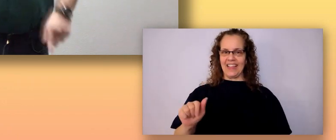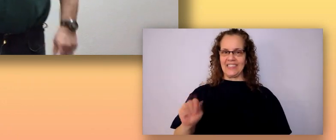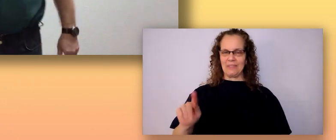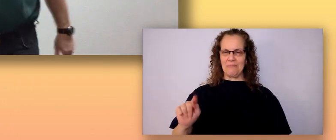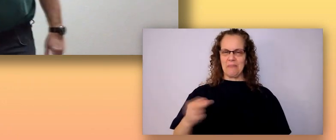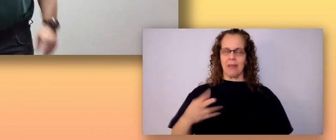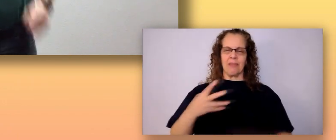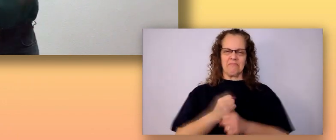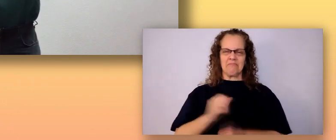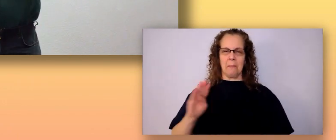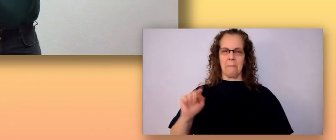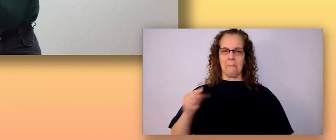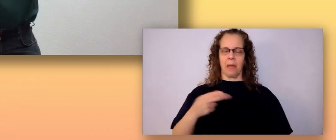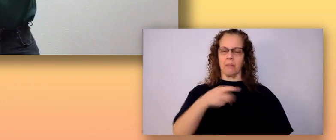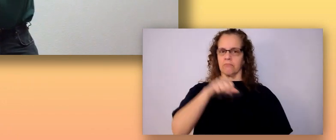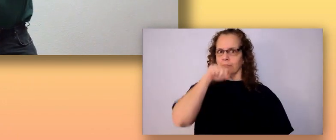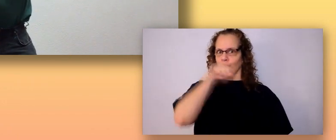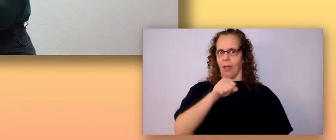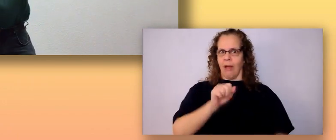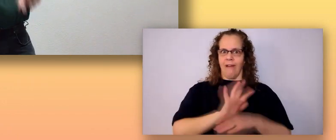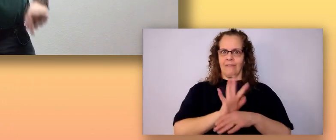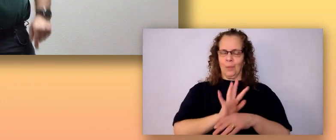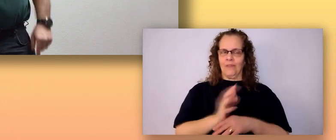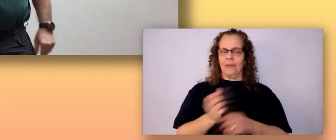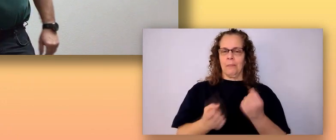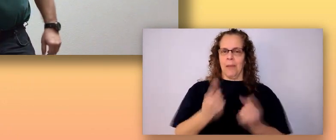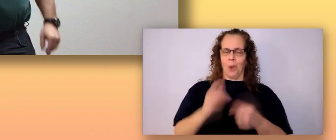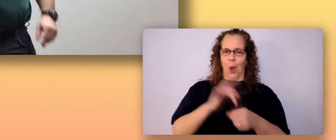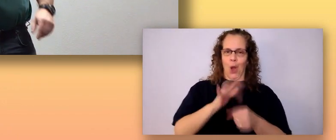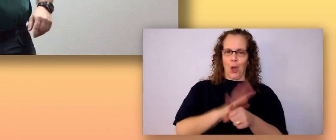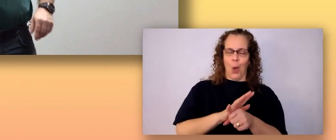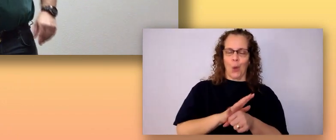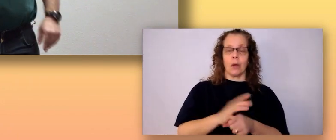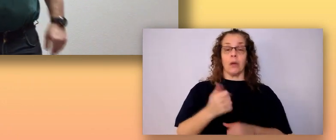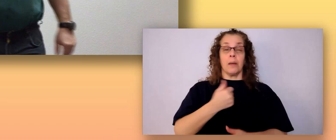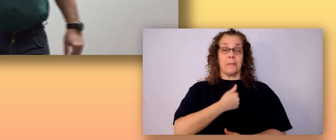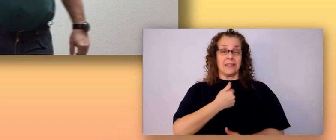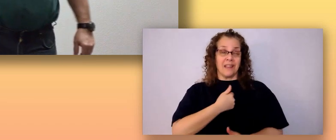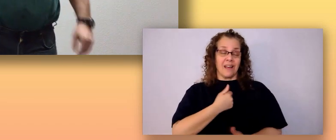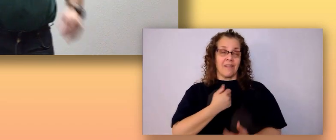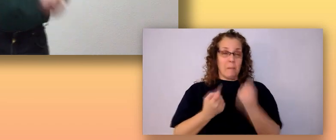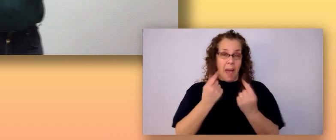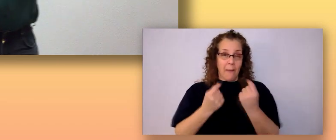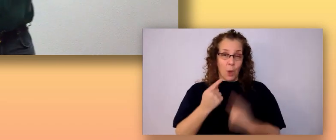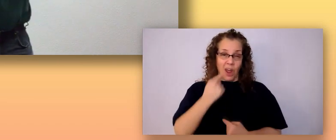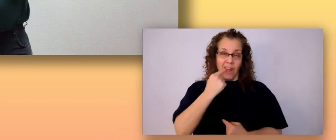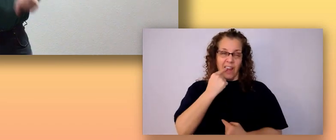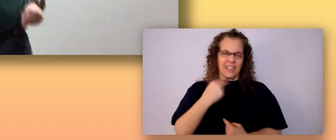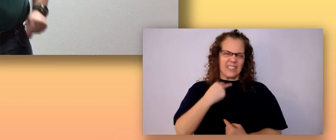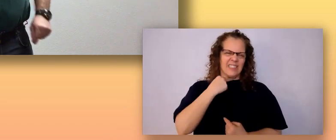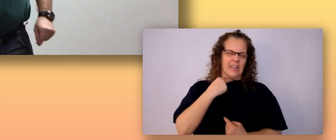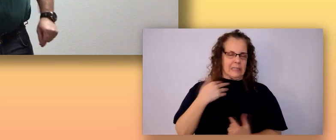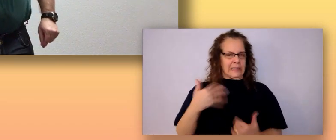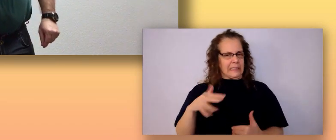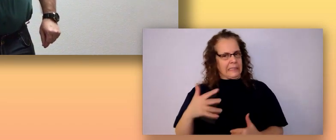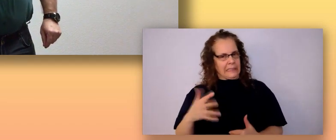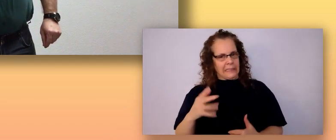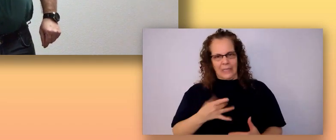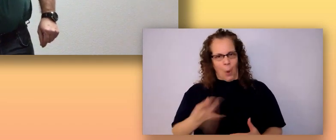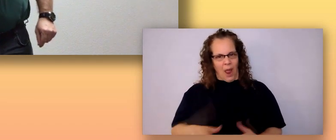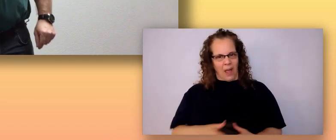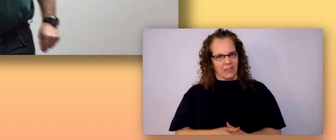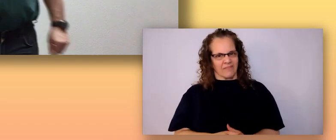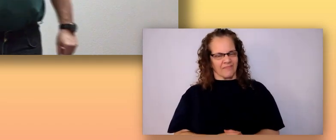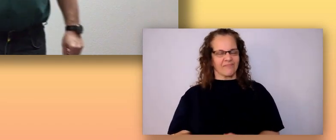her popcorn and Coke. Can hardly watch a movie without them. Me personally, I could take or leave popcorn. I hate the way it gets in